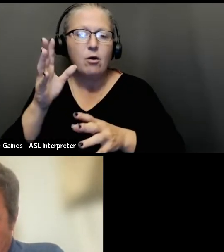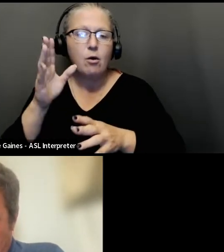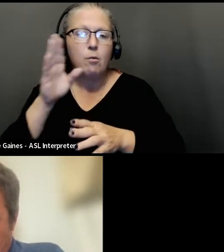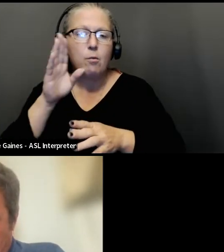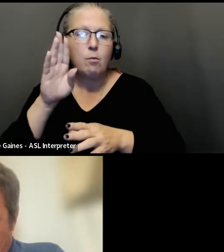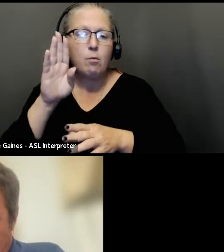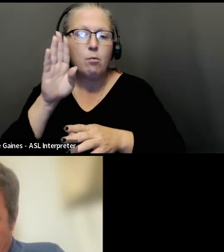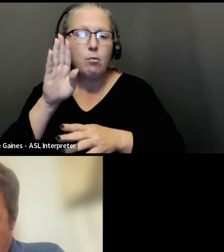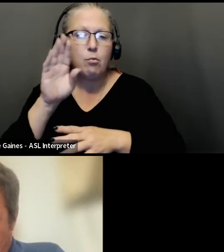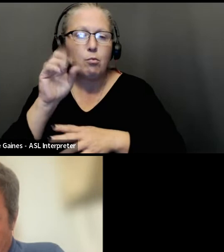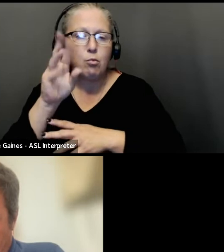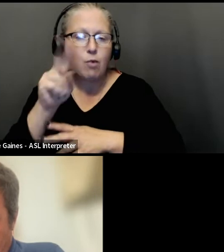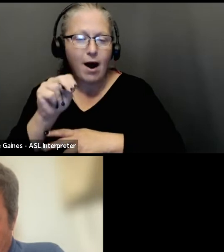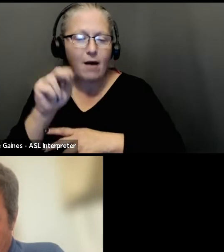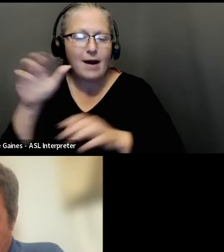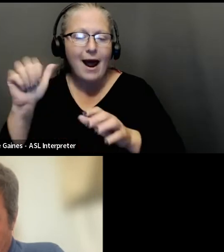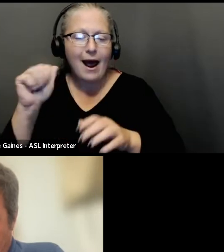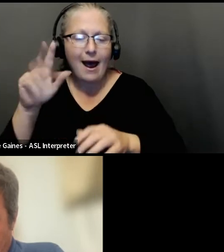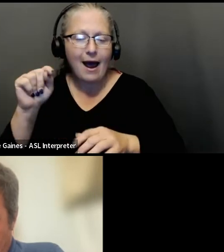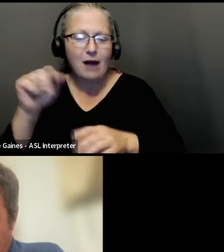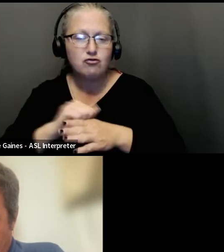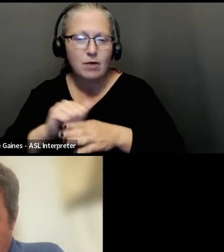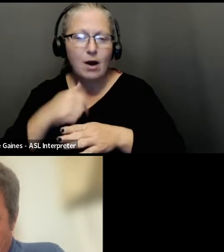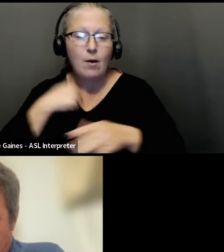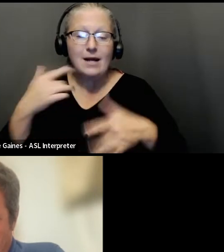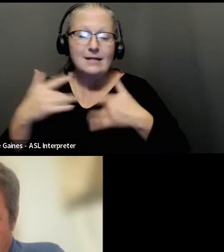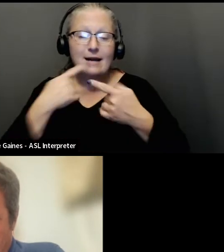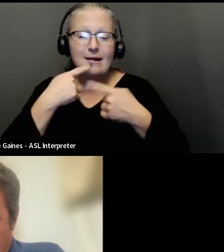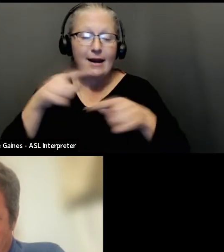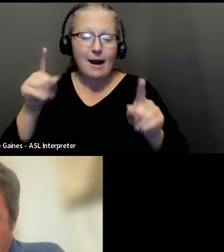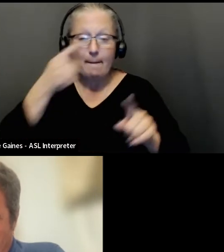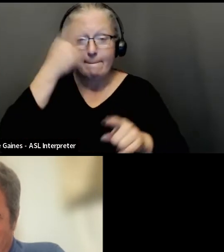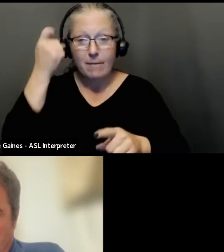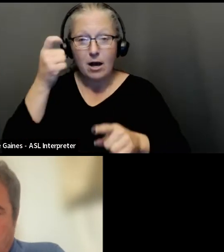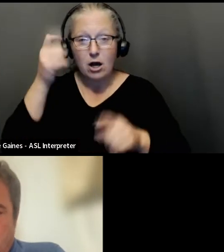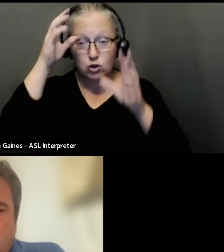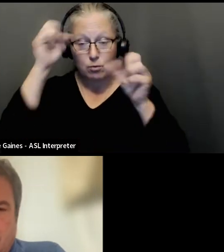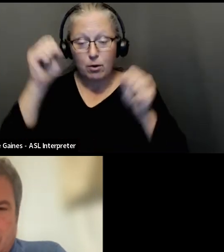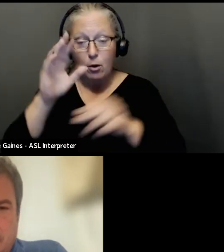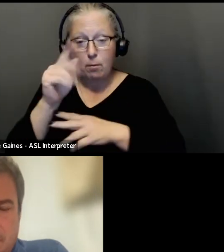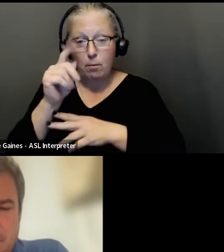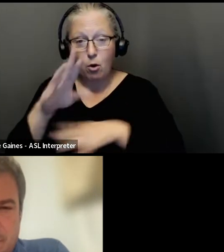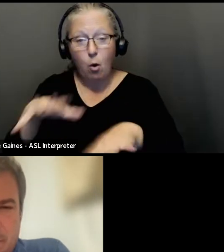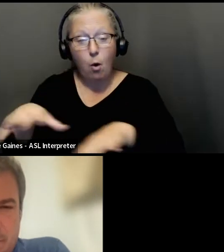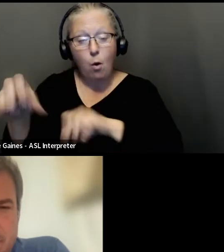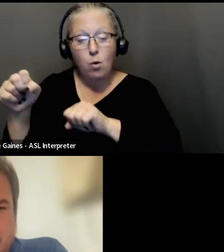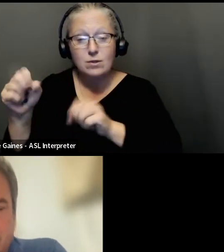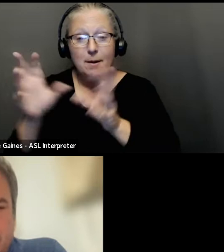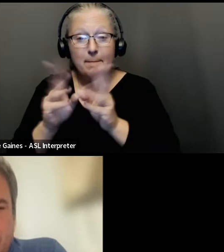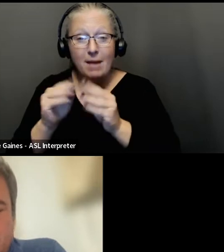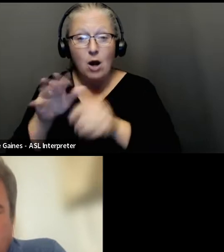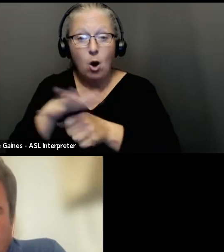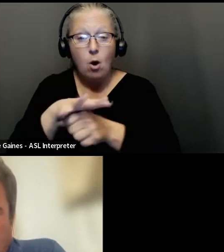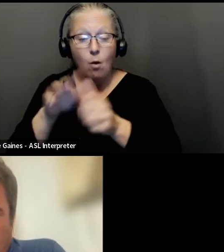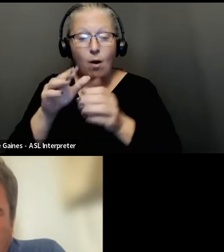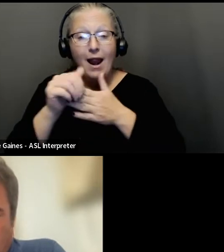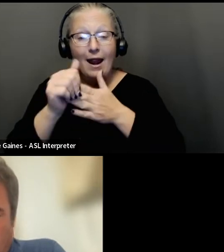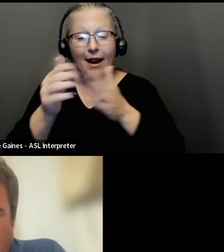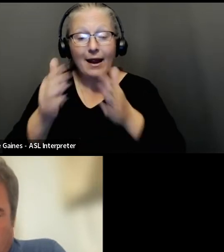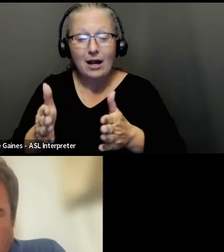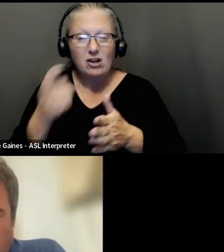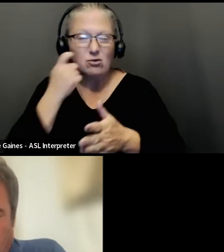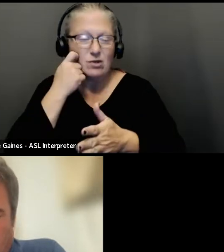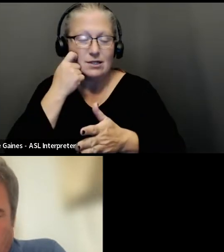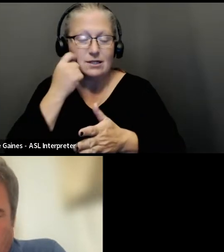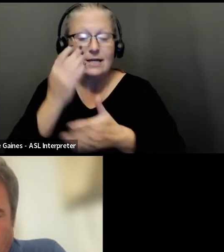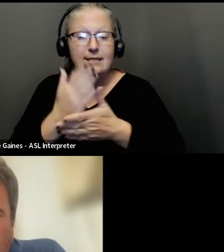Act training. We're also excited to announce that because Superintendent Booker hosted a meeting of local leaders recently, some